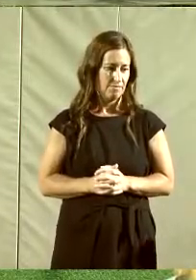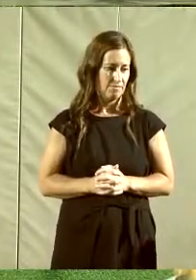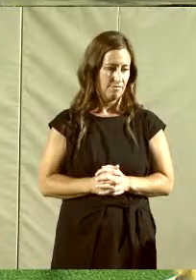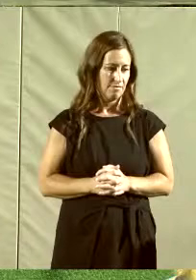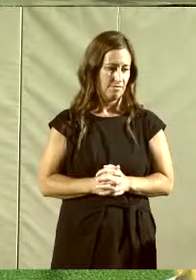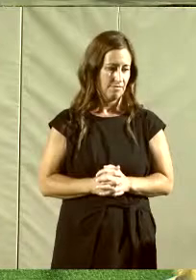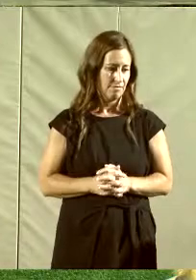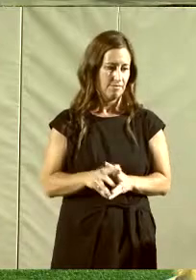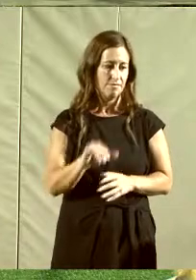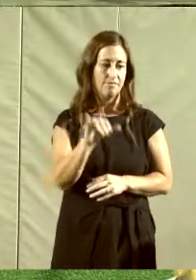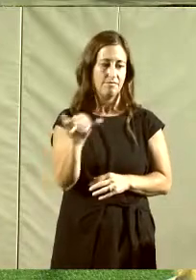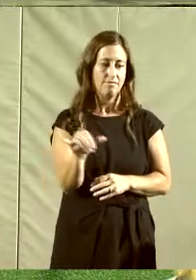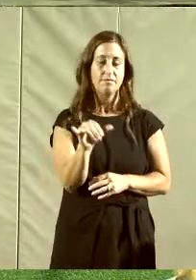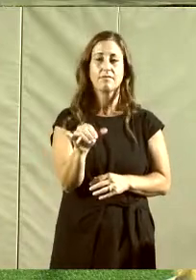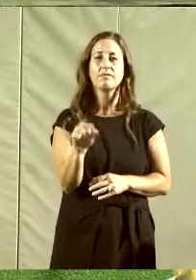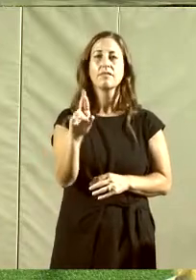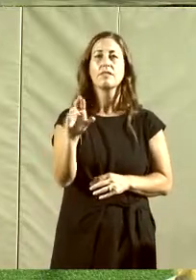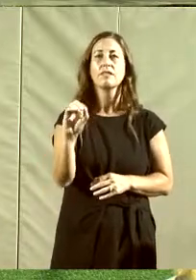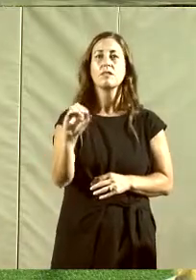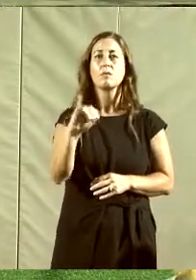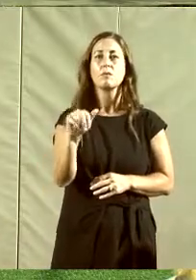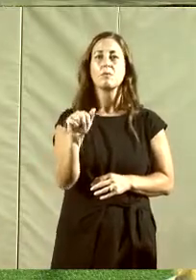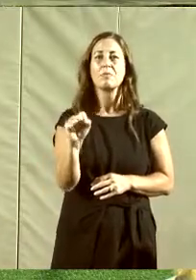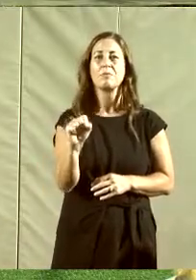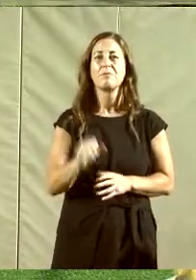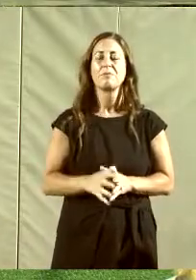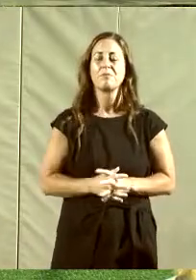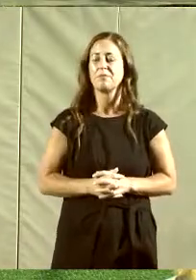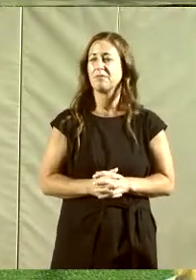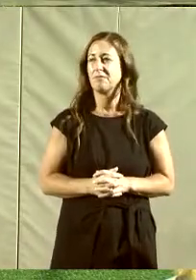Yasmin Montserrat Rojas.